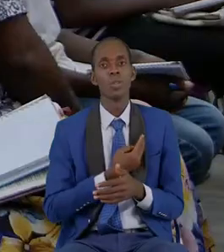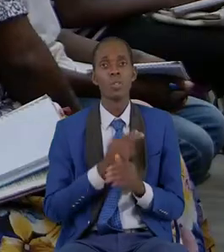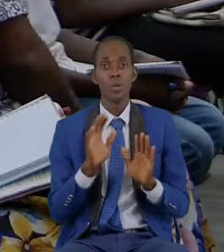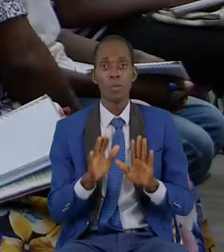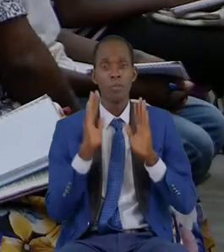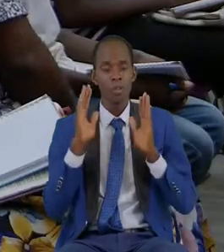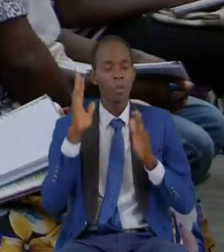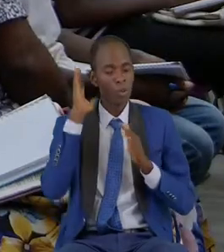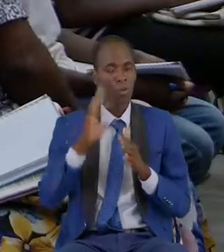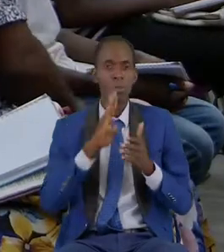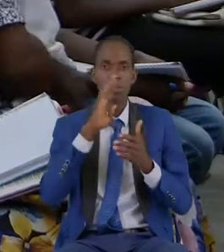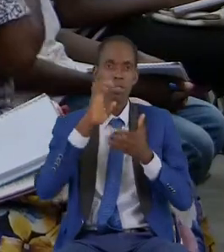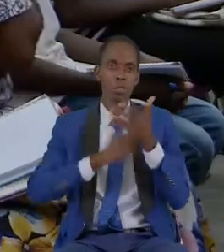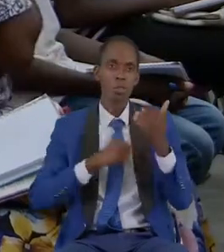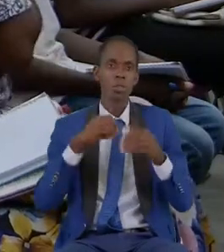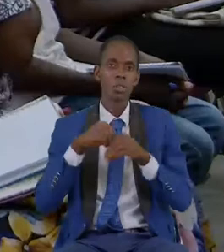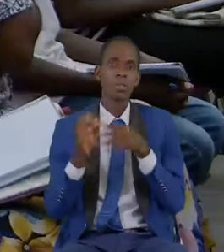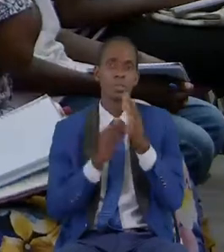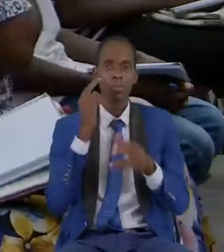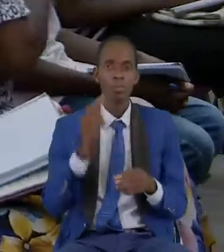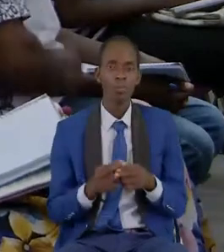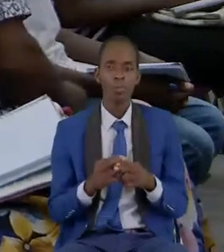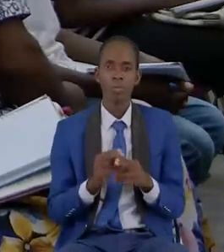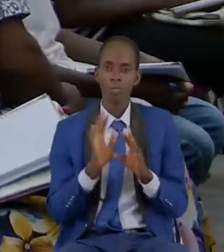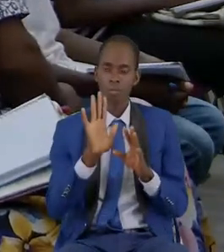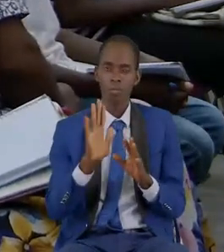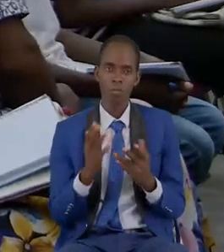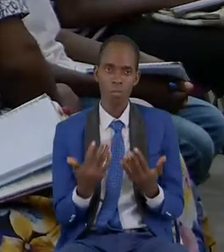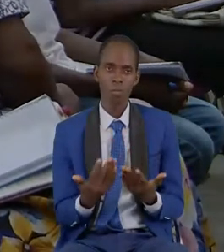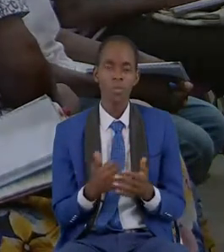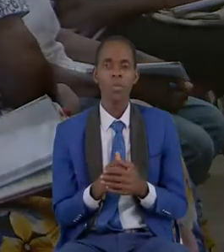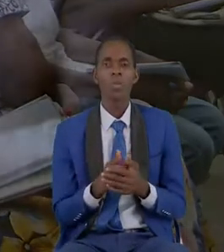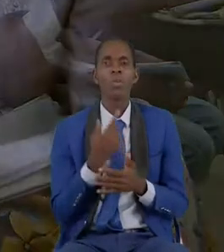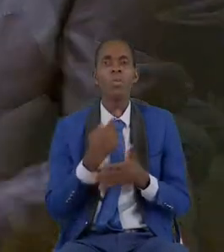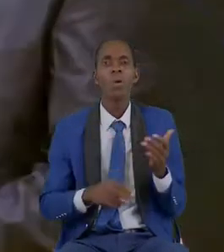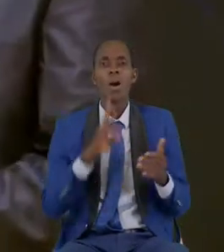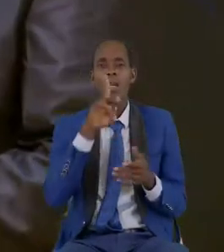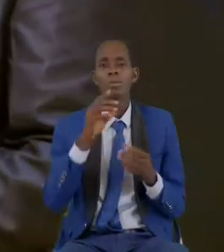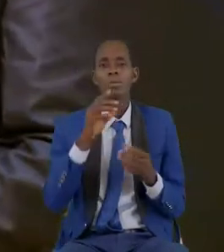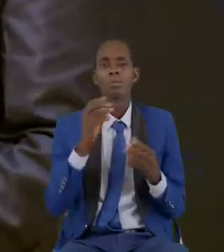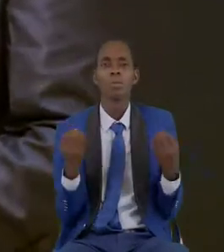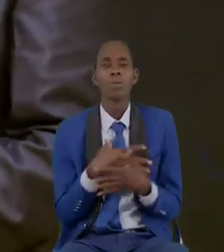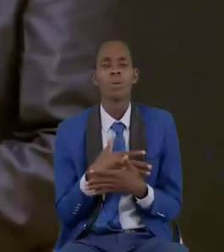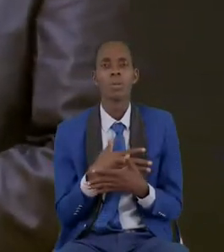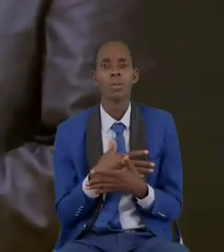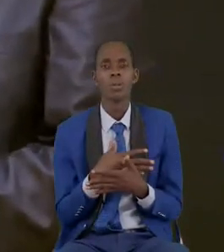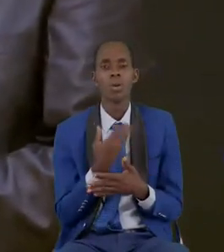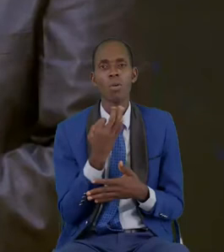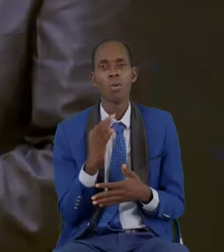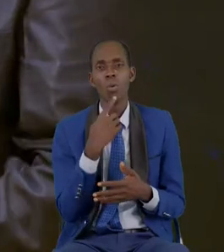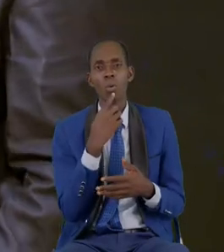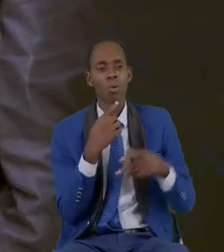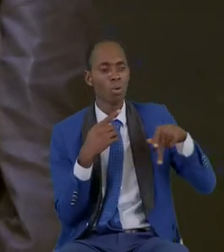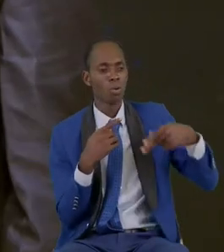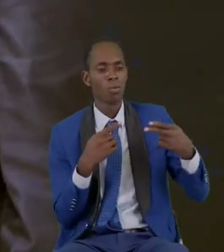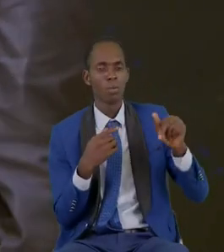away. By the way, what are we afraid of? Pharaoh, look at his end.